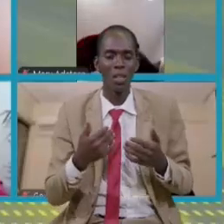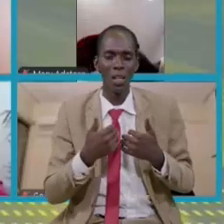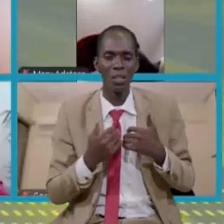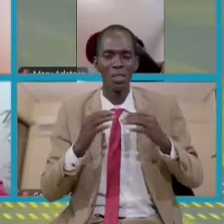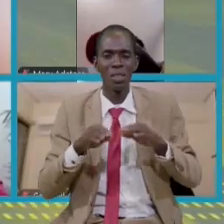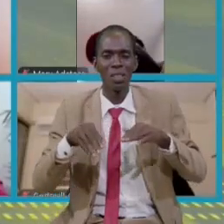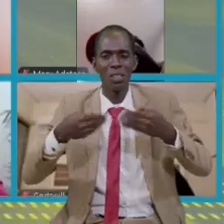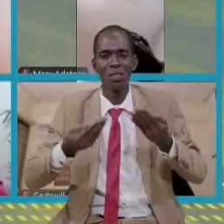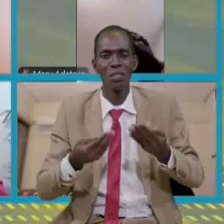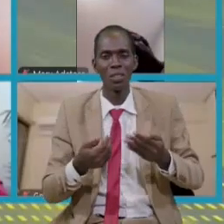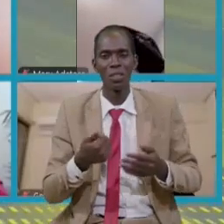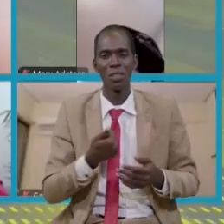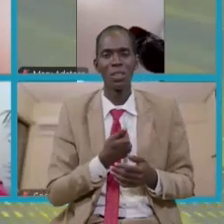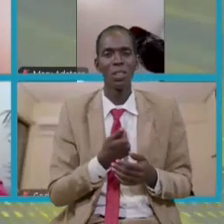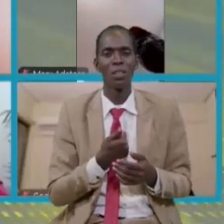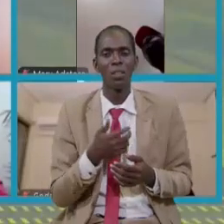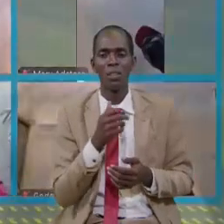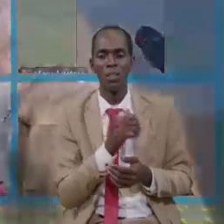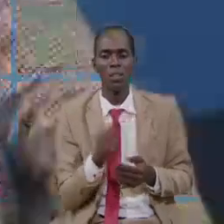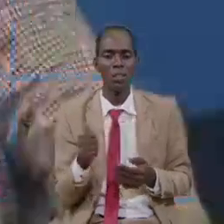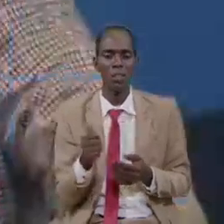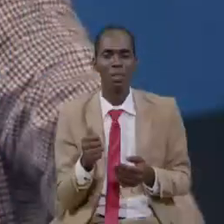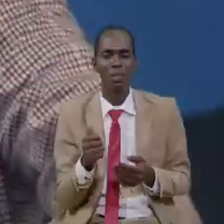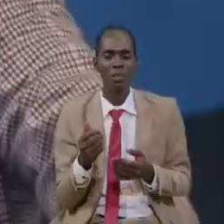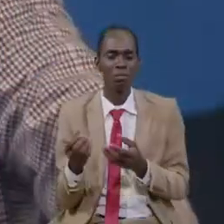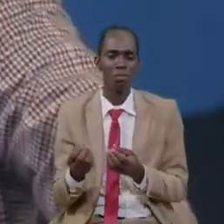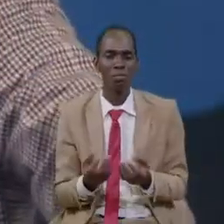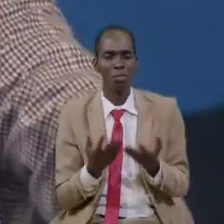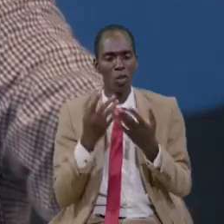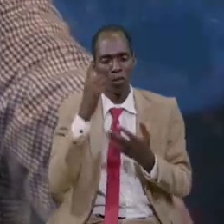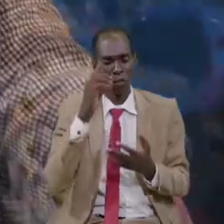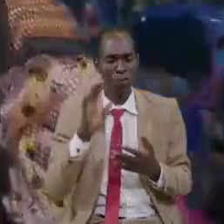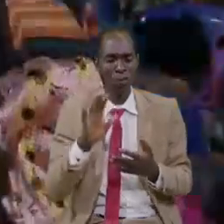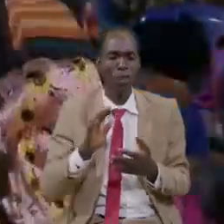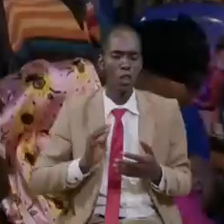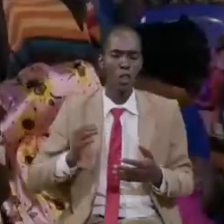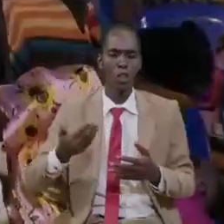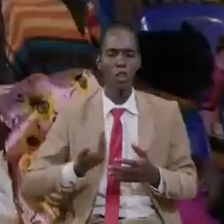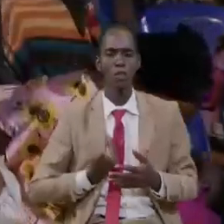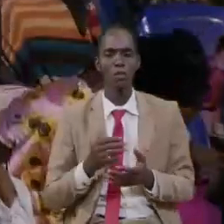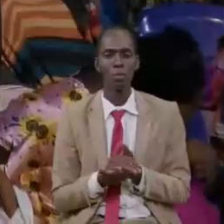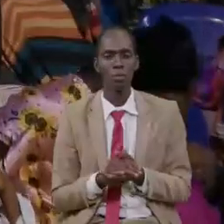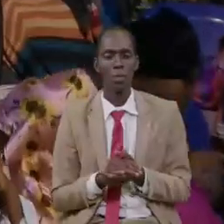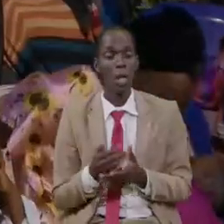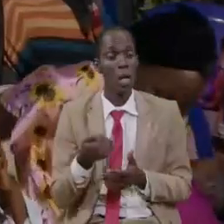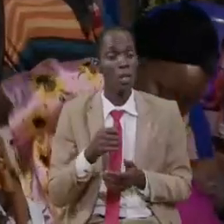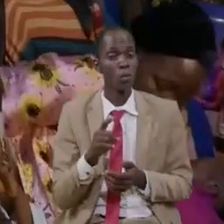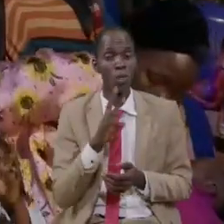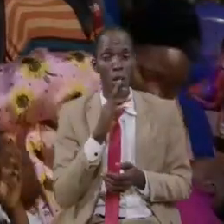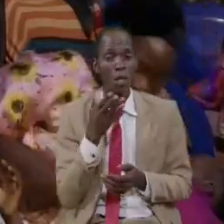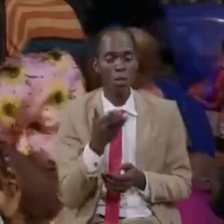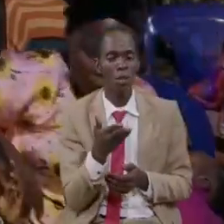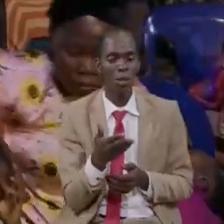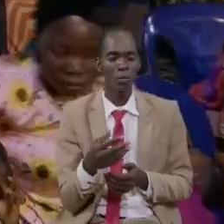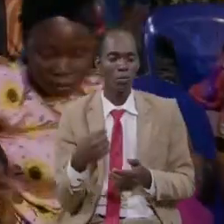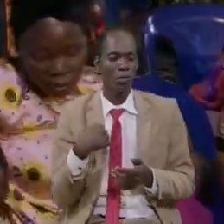a ransom for my soul. Anywhere you are, you stand up. While